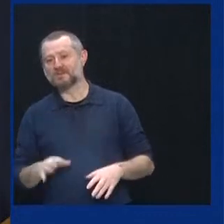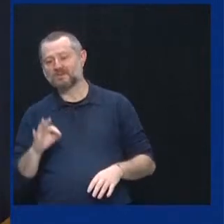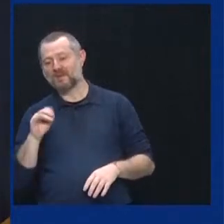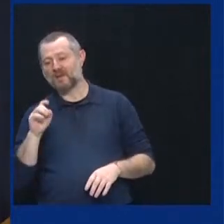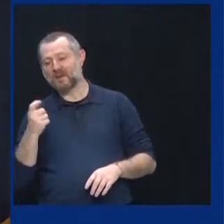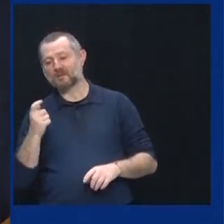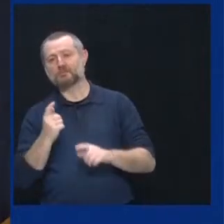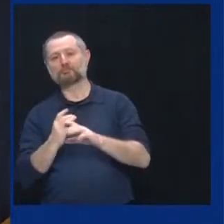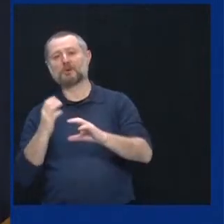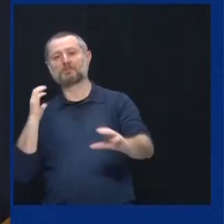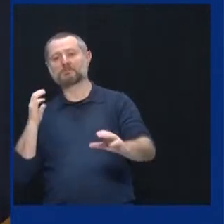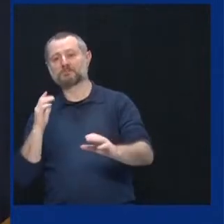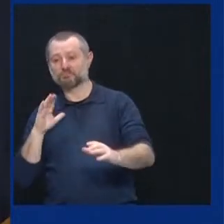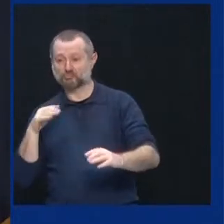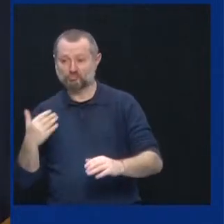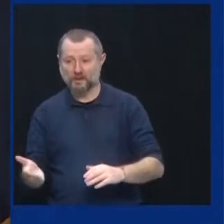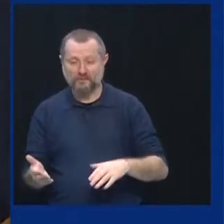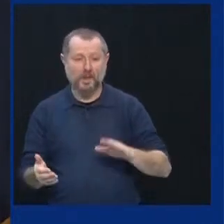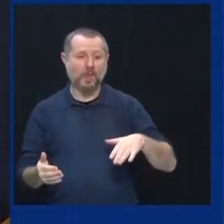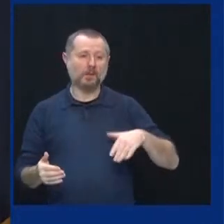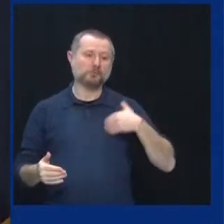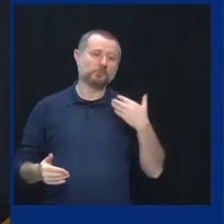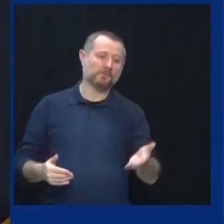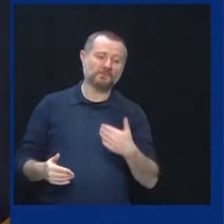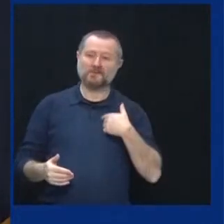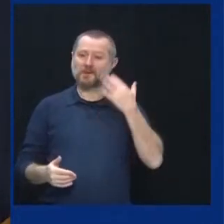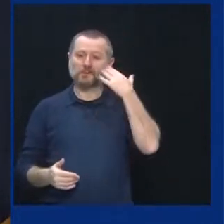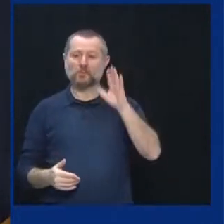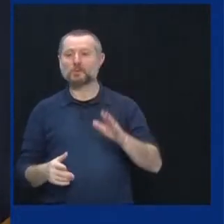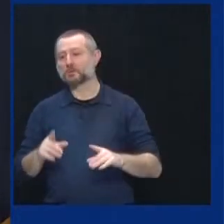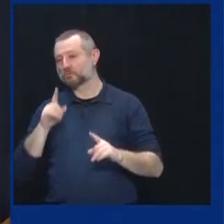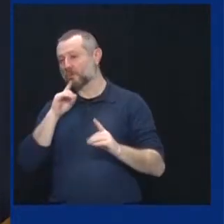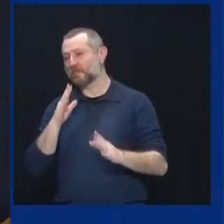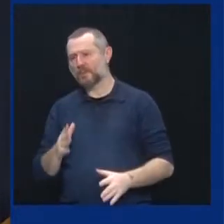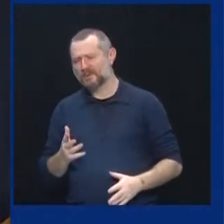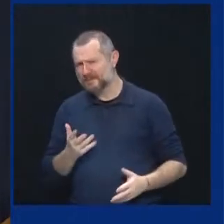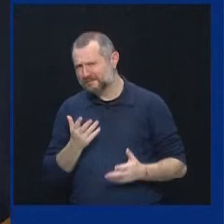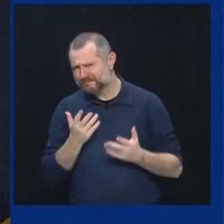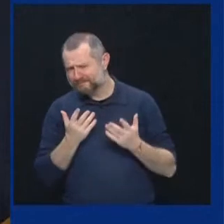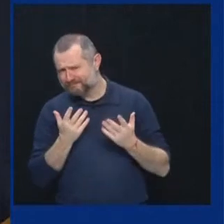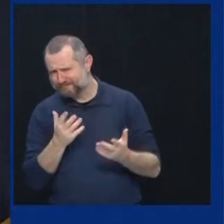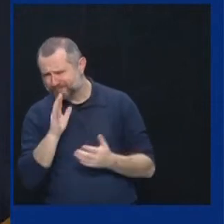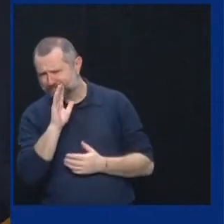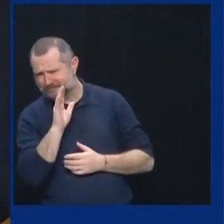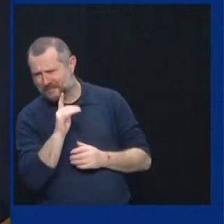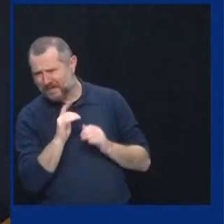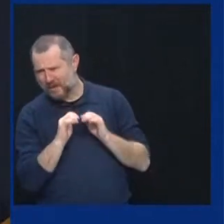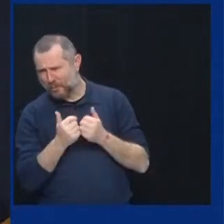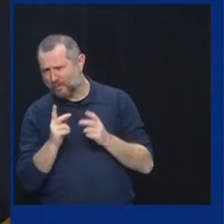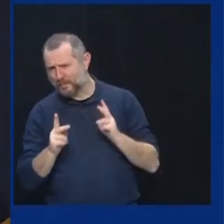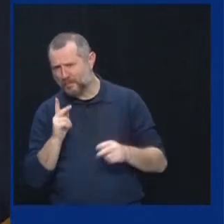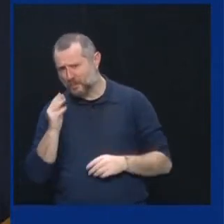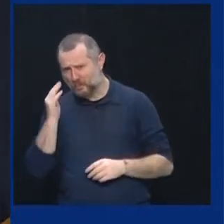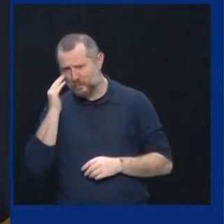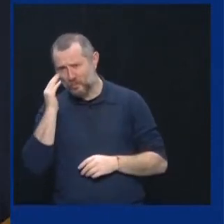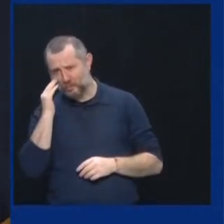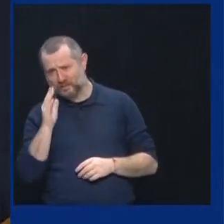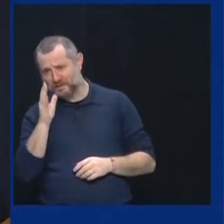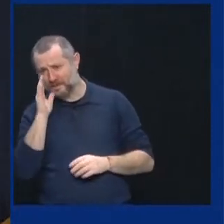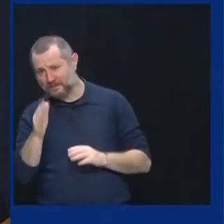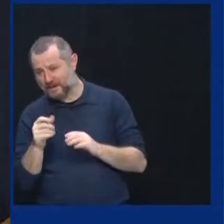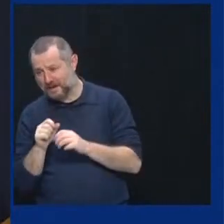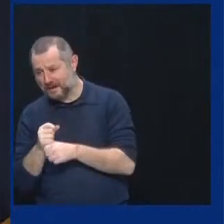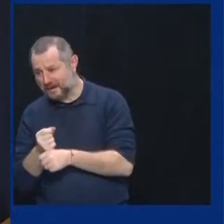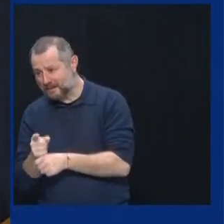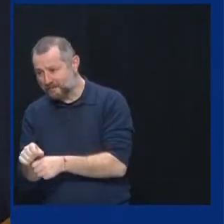how many didn't. So how would you suggest people best track it? They'll be emailed if they're impacted, or what